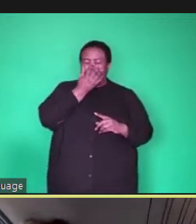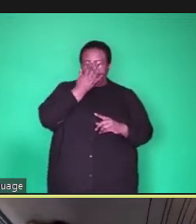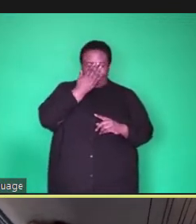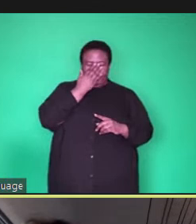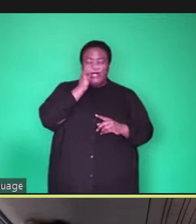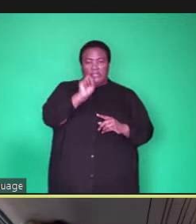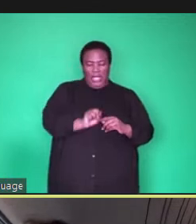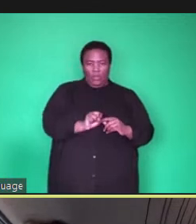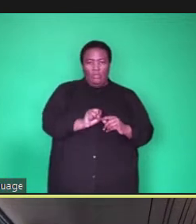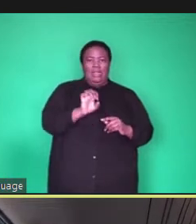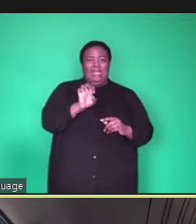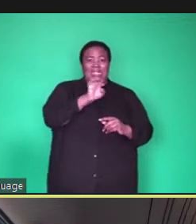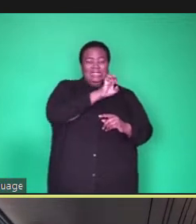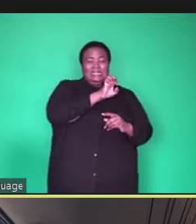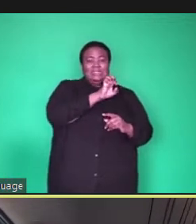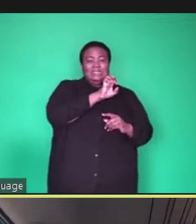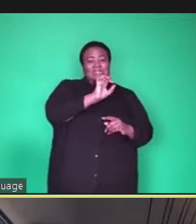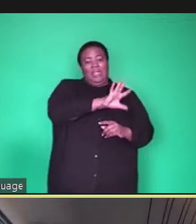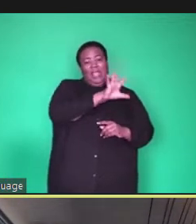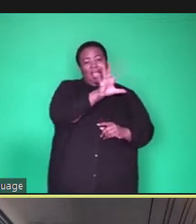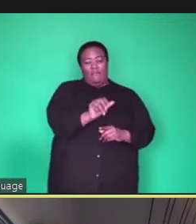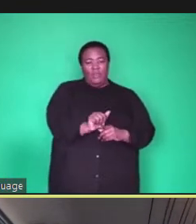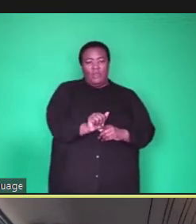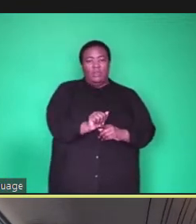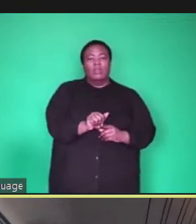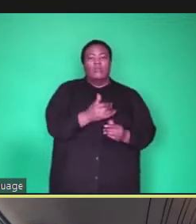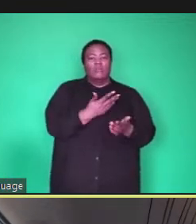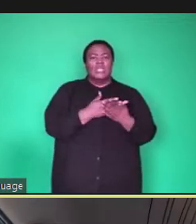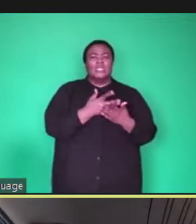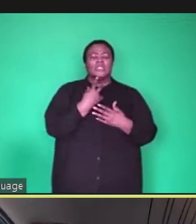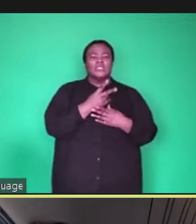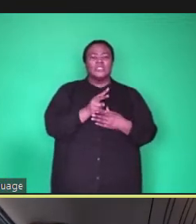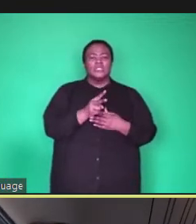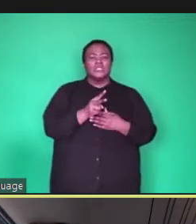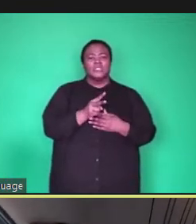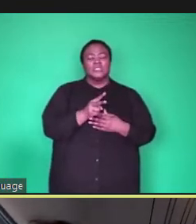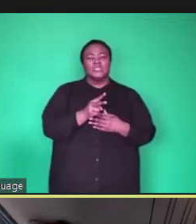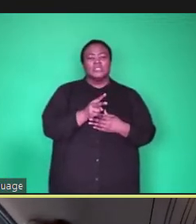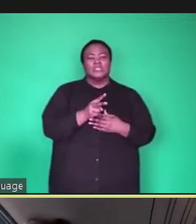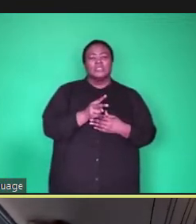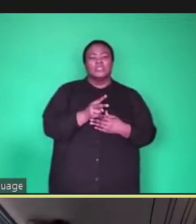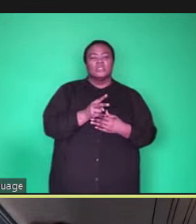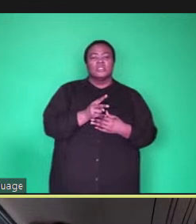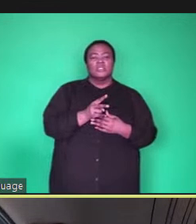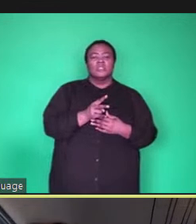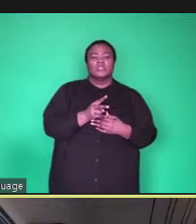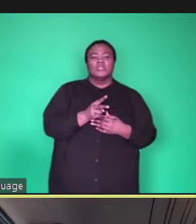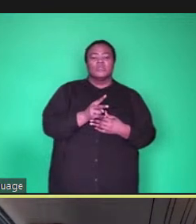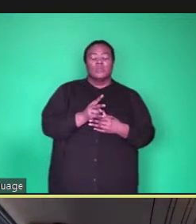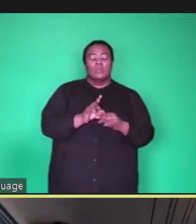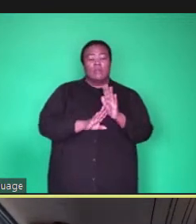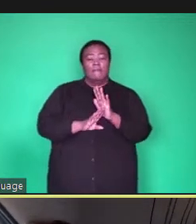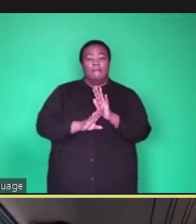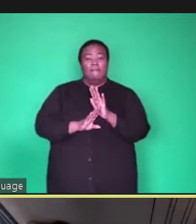South and East Africa, we can see that its migration growth